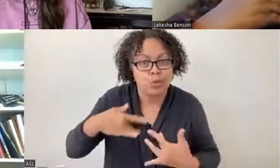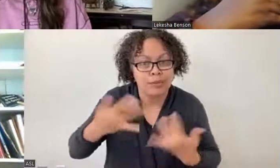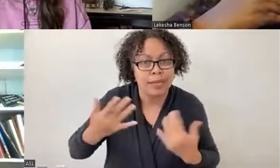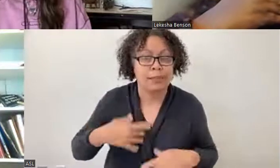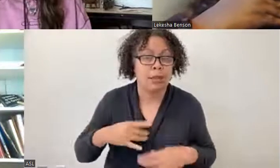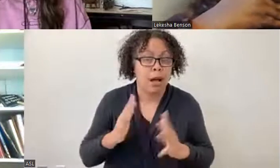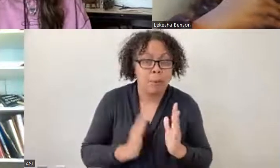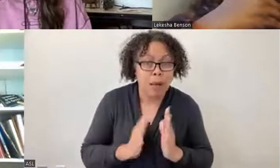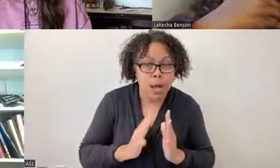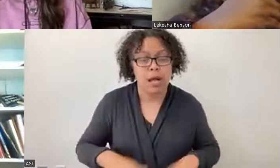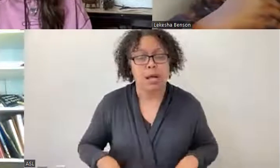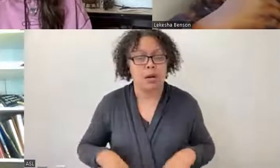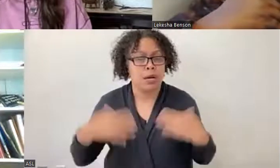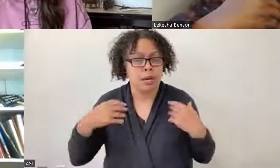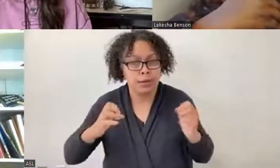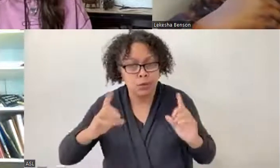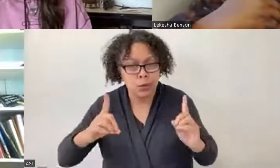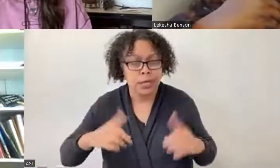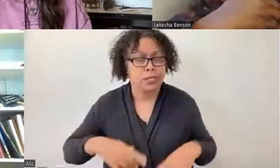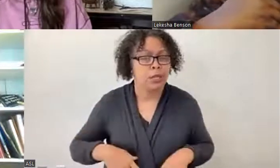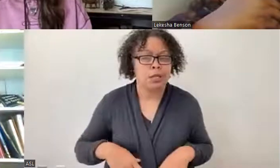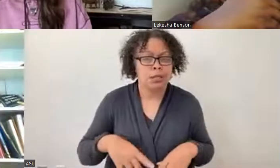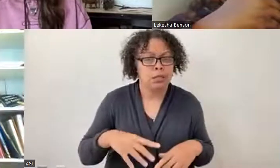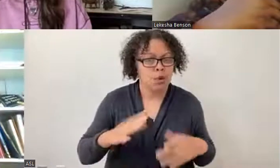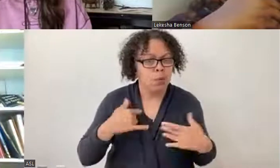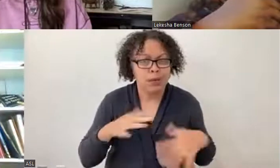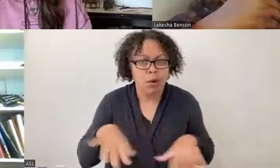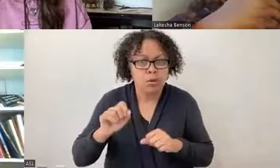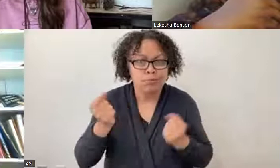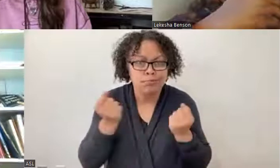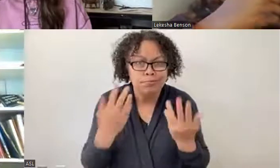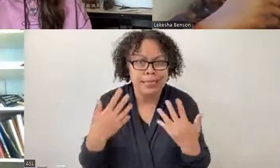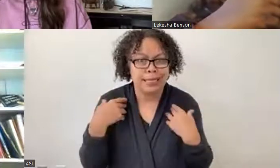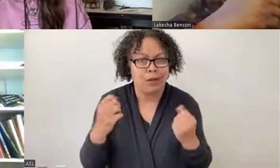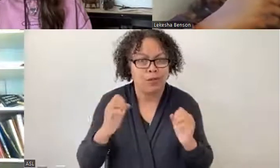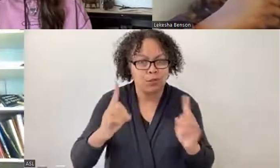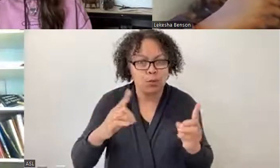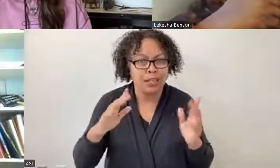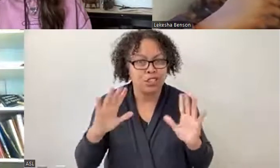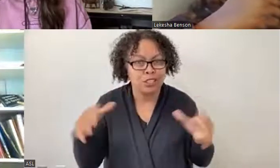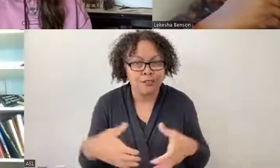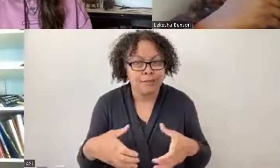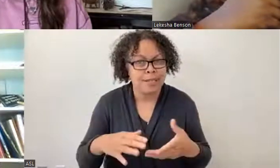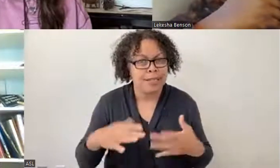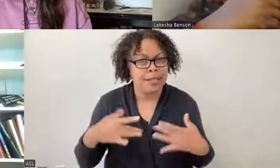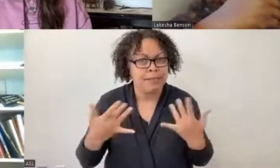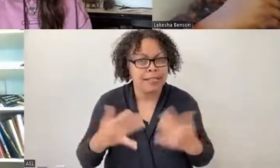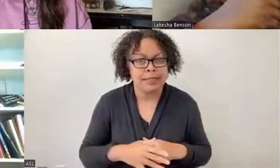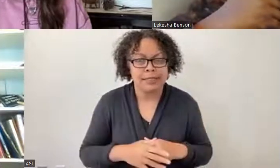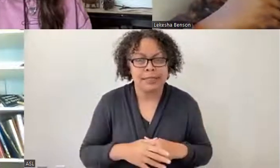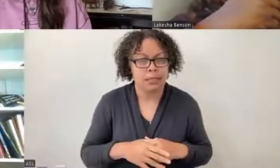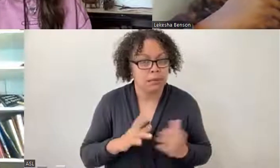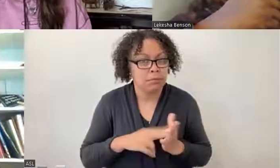powwows, our health education fairs. And we give thousands of health education fairs. And so there's no reason why you couldn't